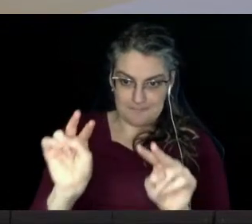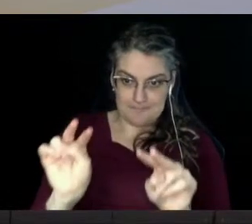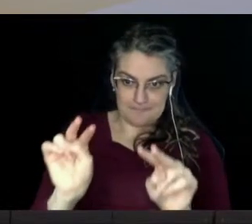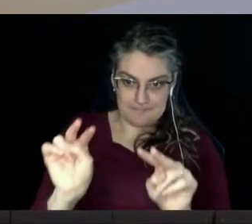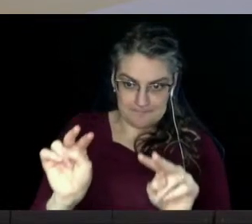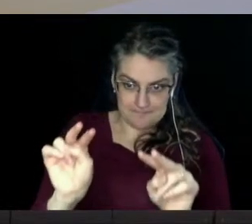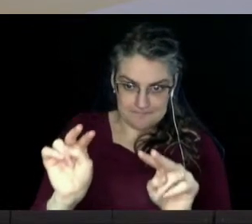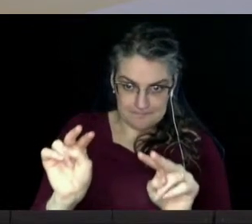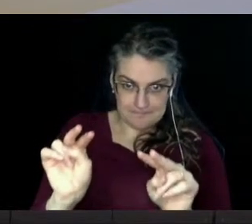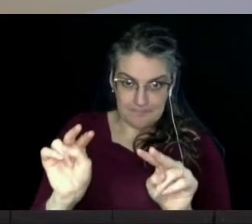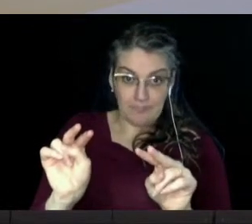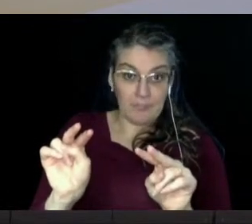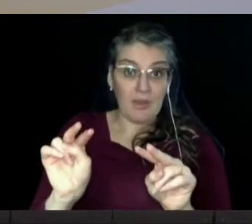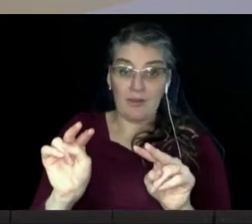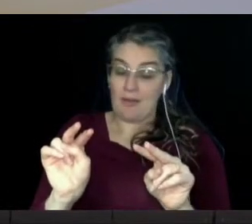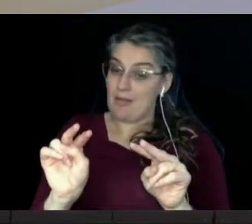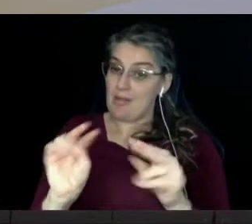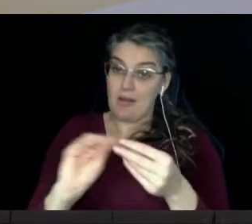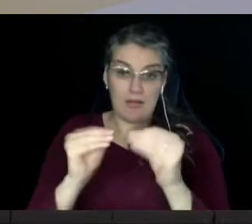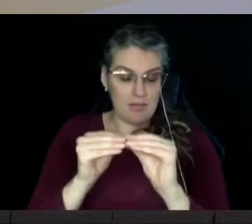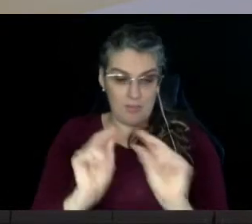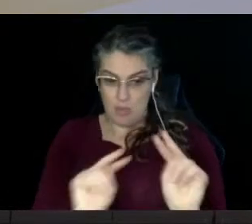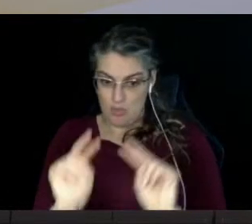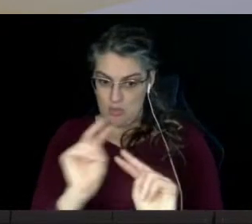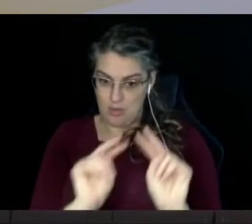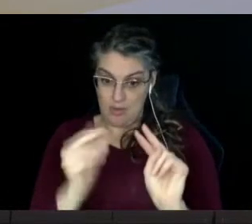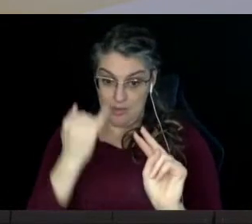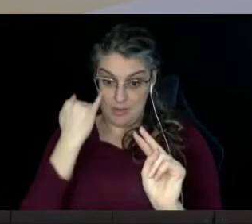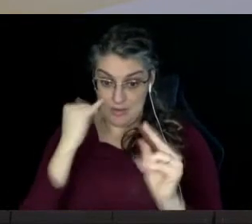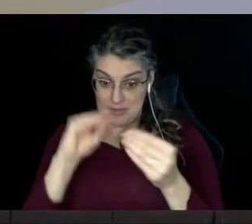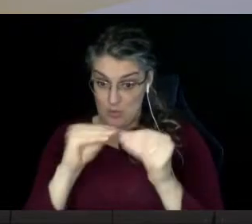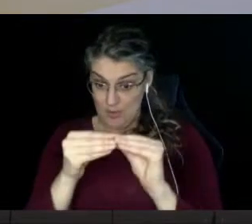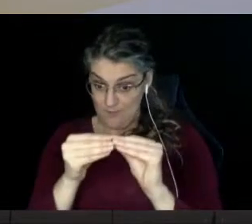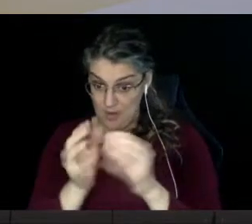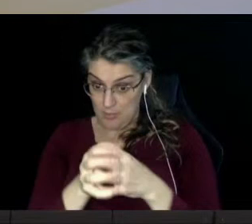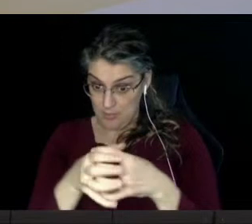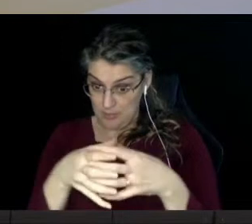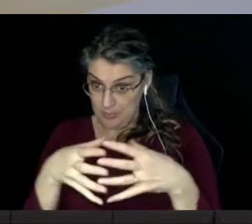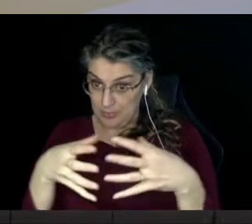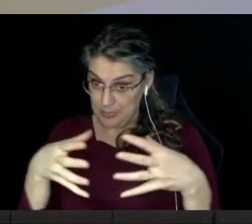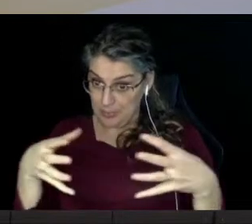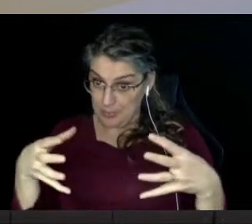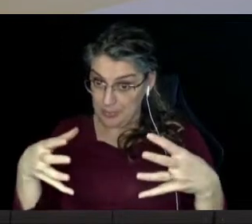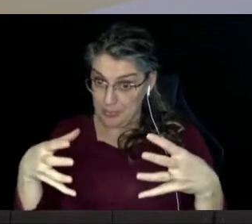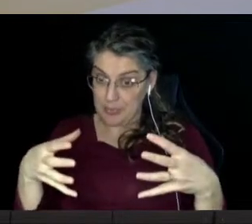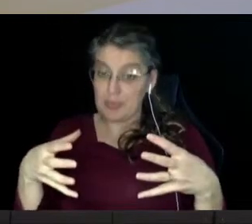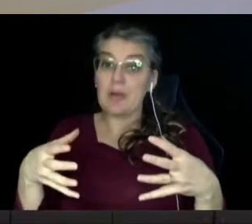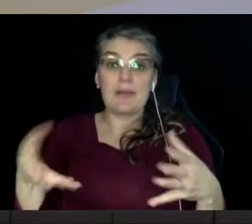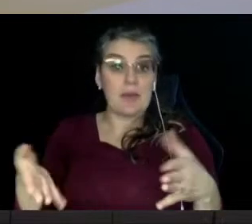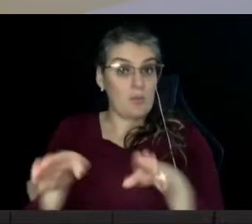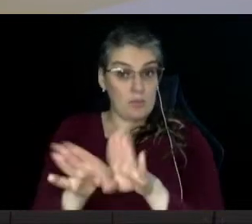it even after the bubble opens, so that if changes are required, we'll make them.